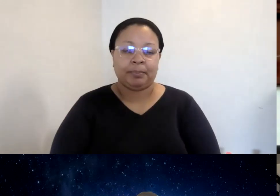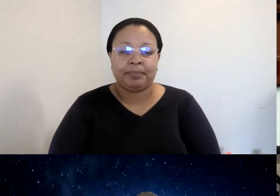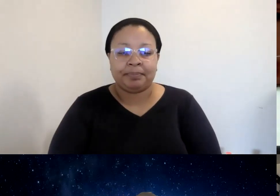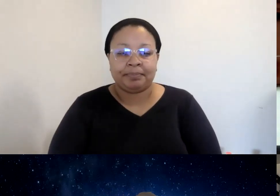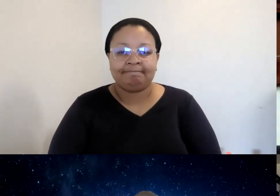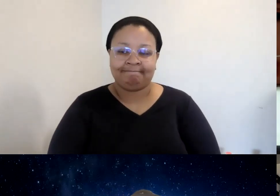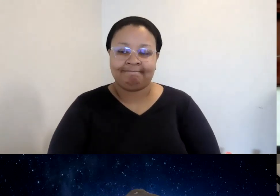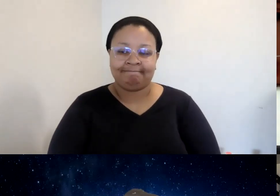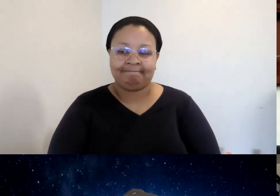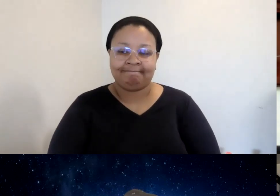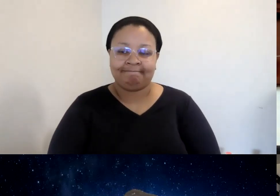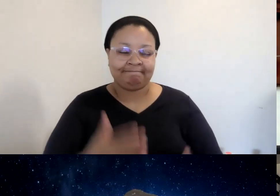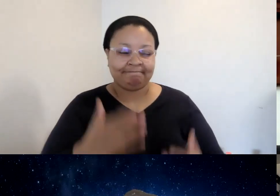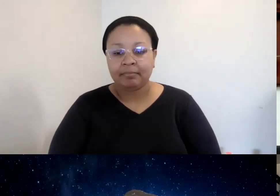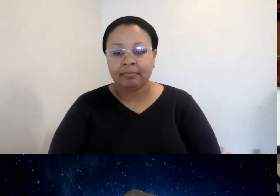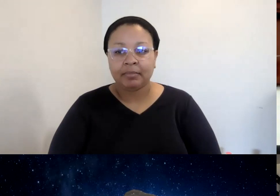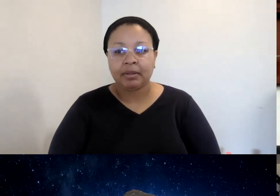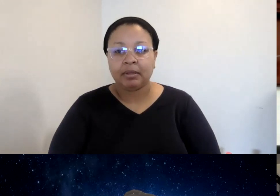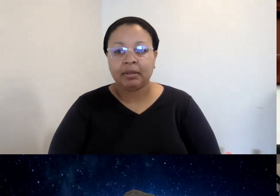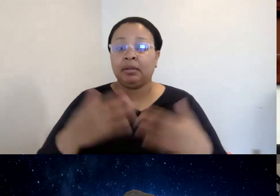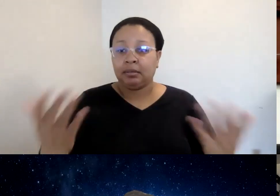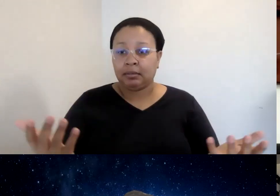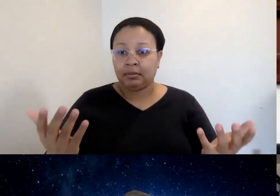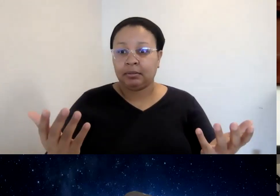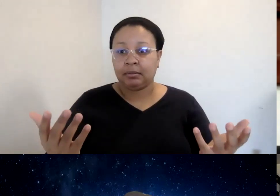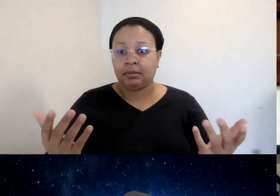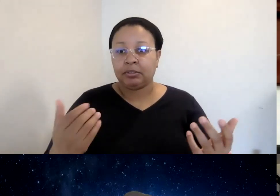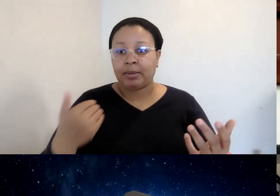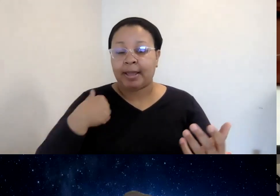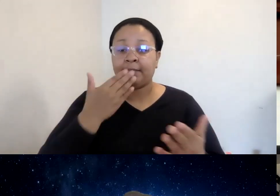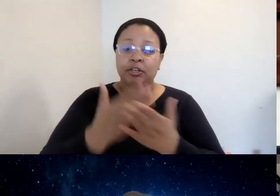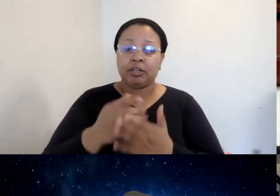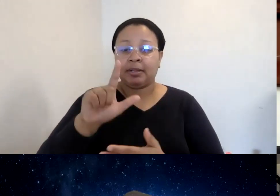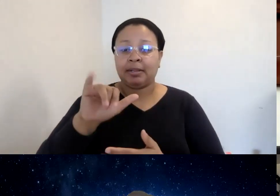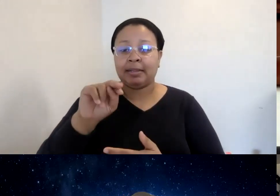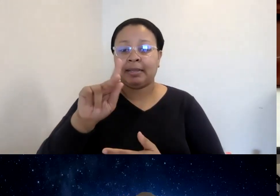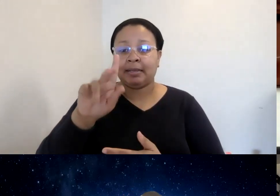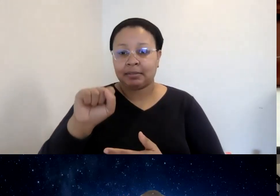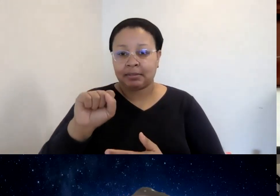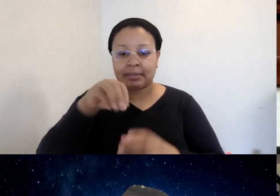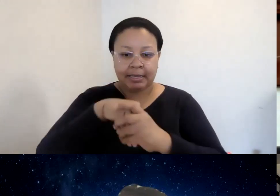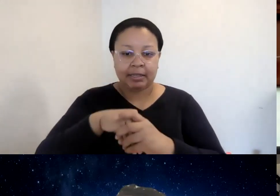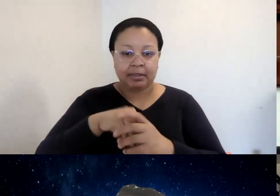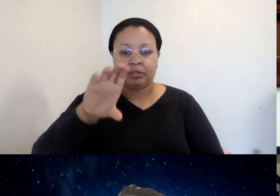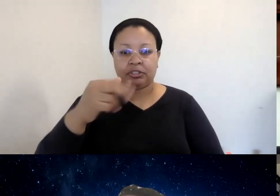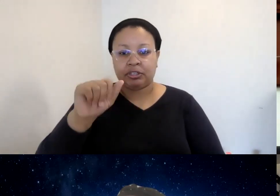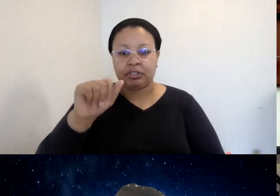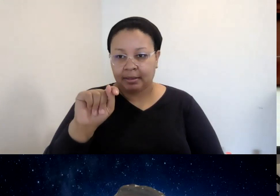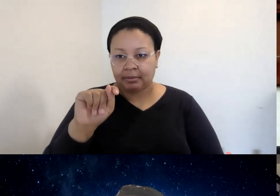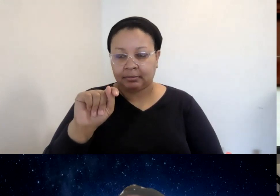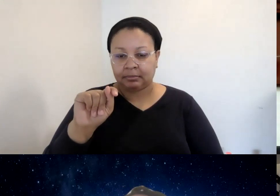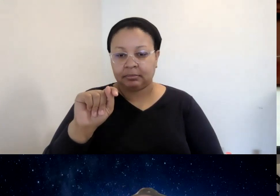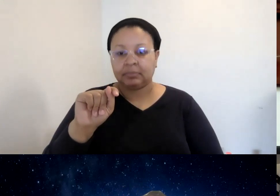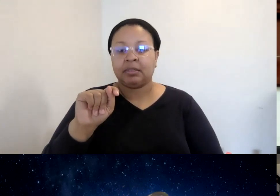Thank you. So we have some good links in the chat that was shared